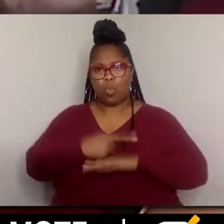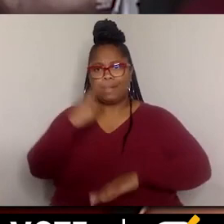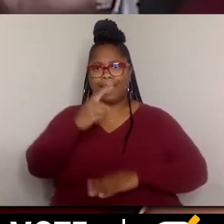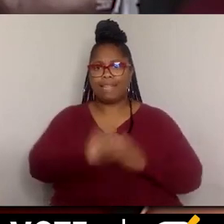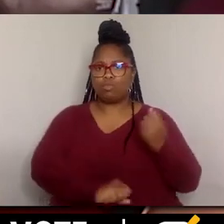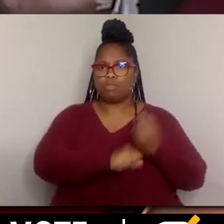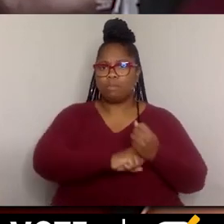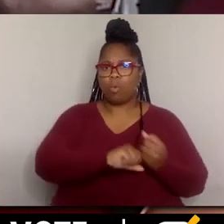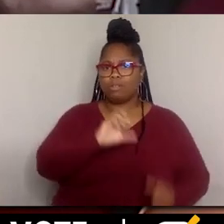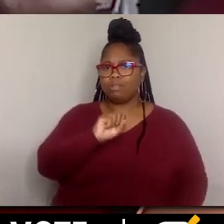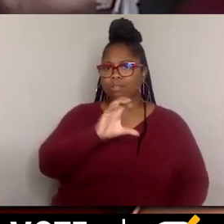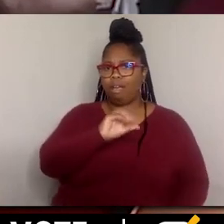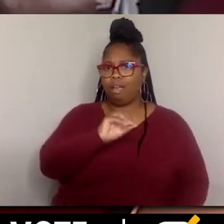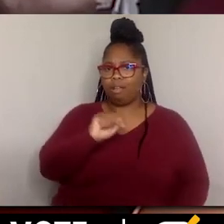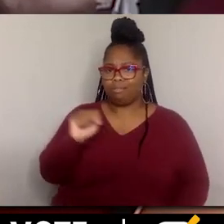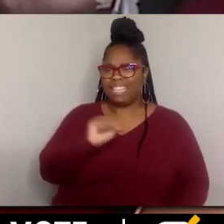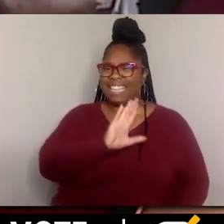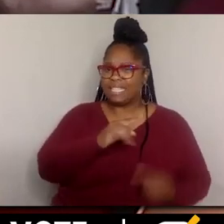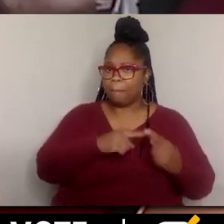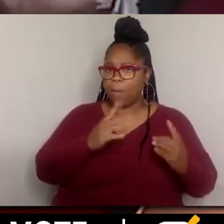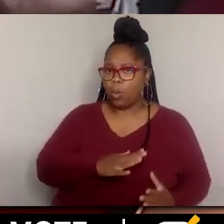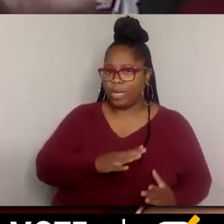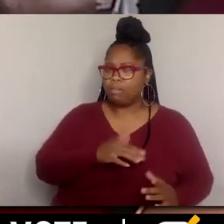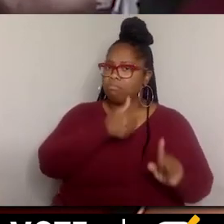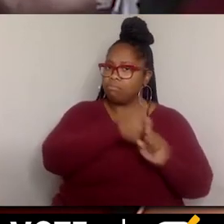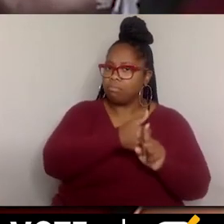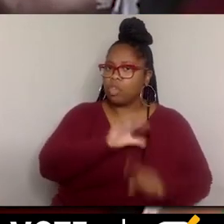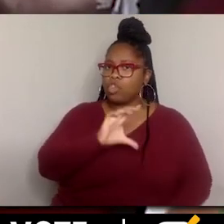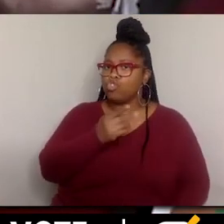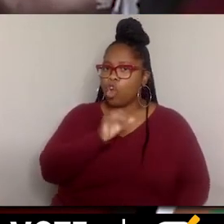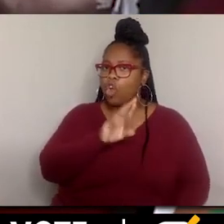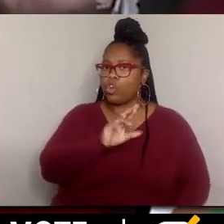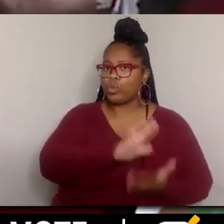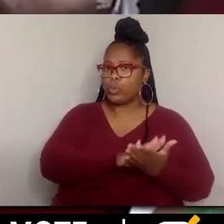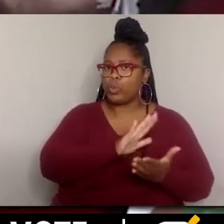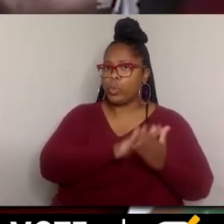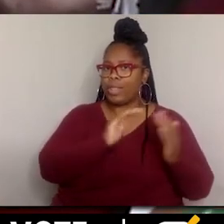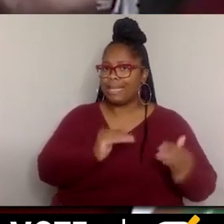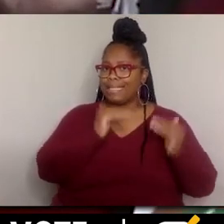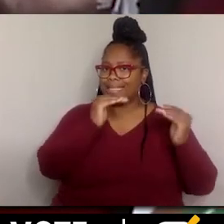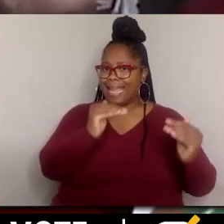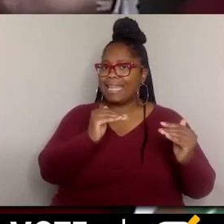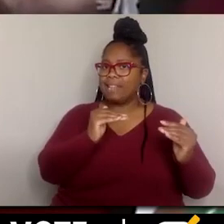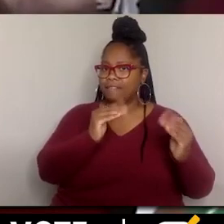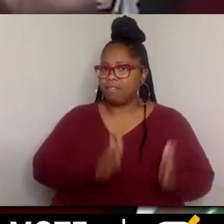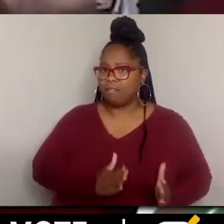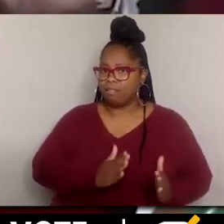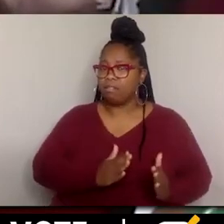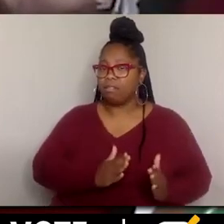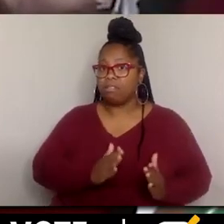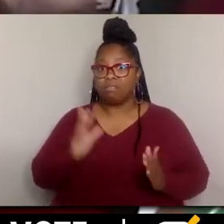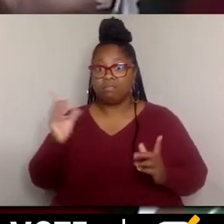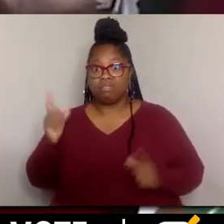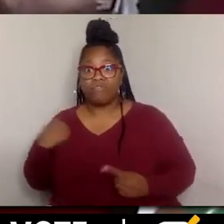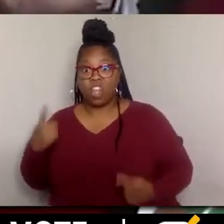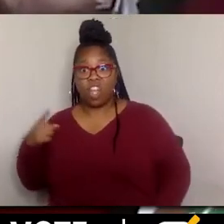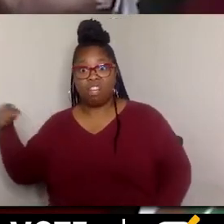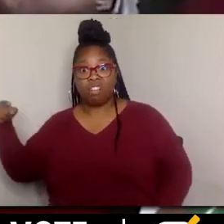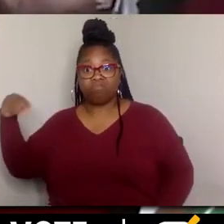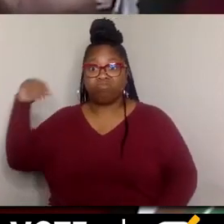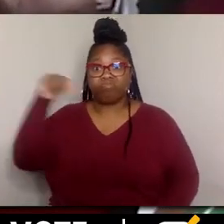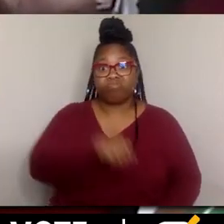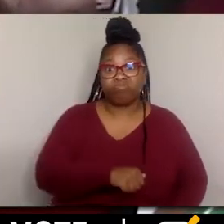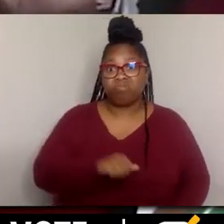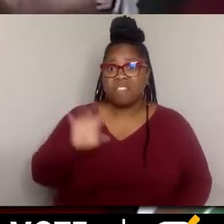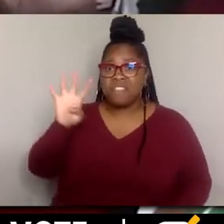school executive. In all, $4 million has been spent already, and